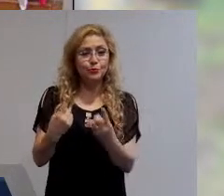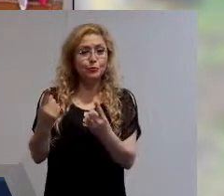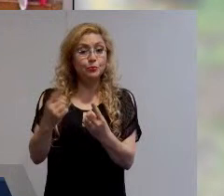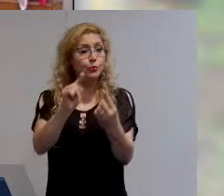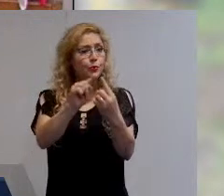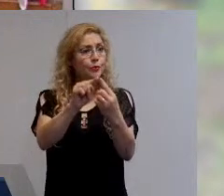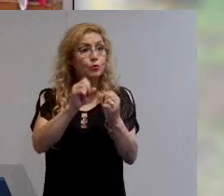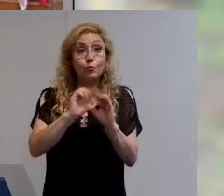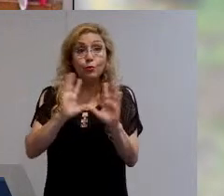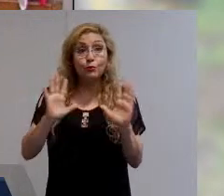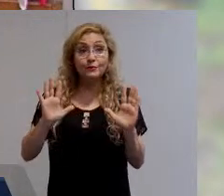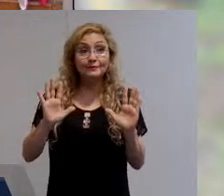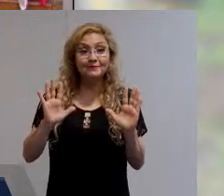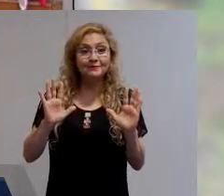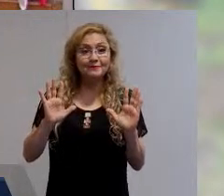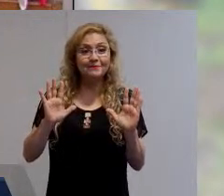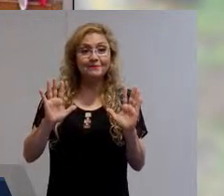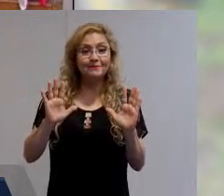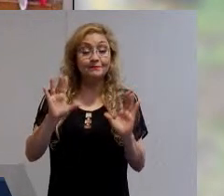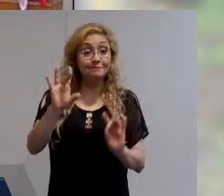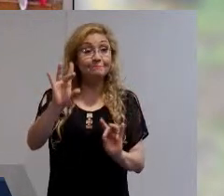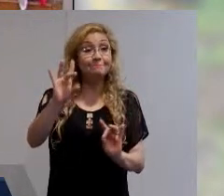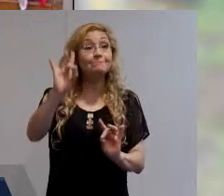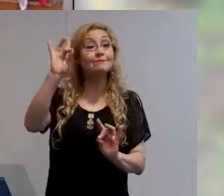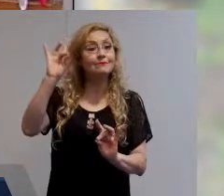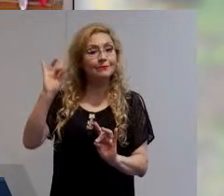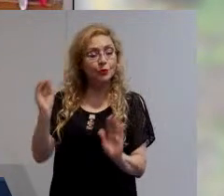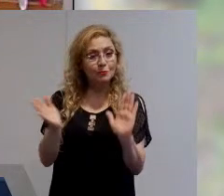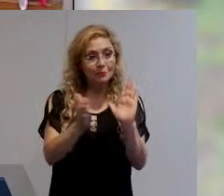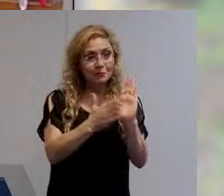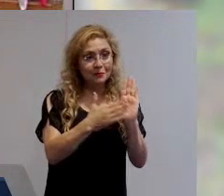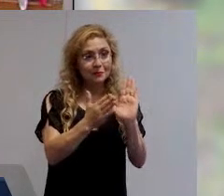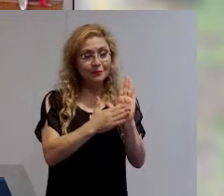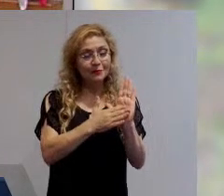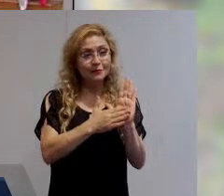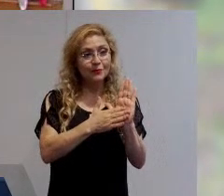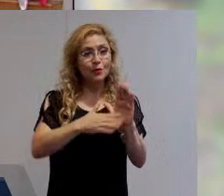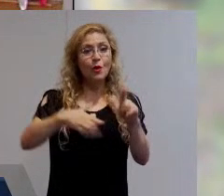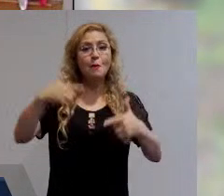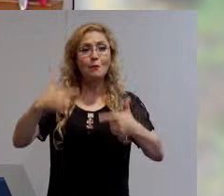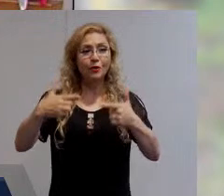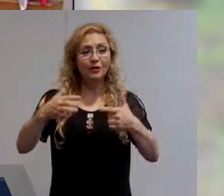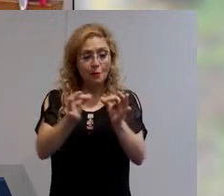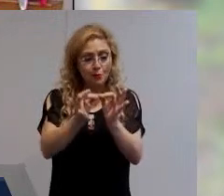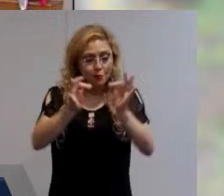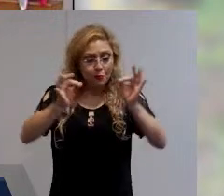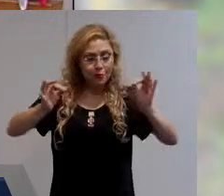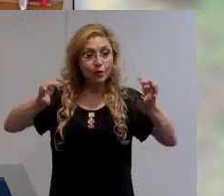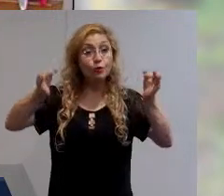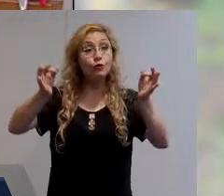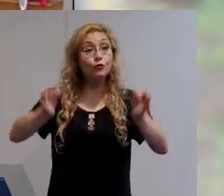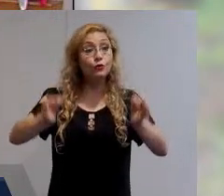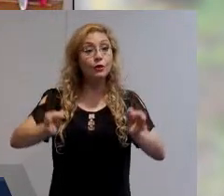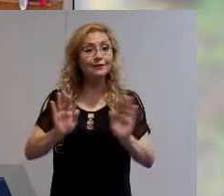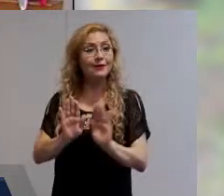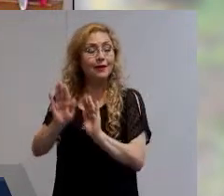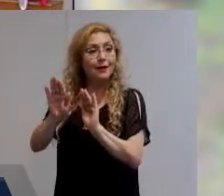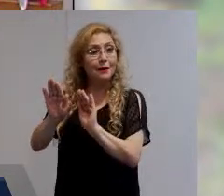involving a wide range of stakeholders with a very clear objective, that is the aim of identifying